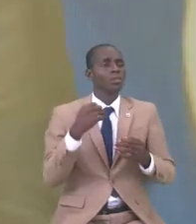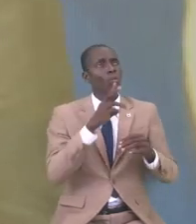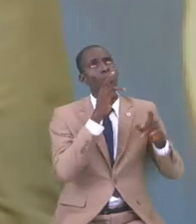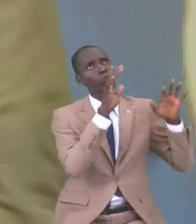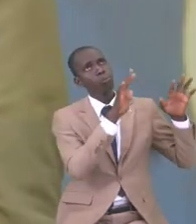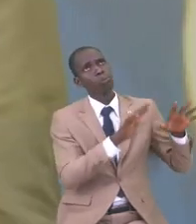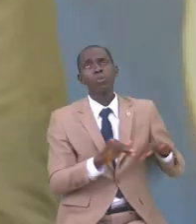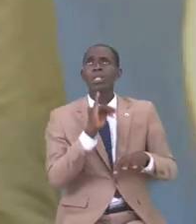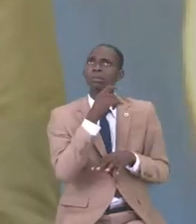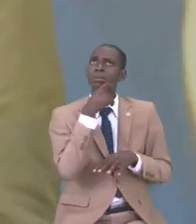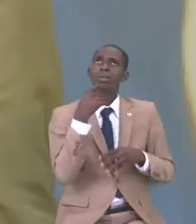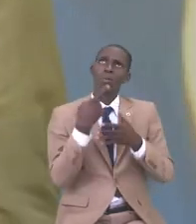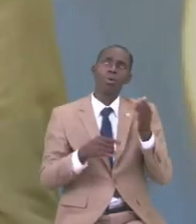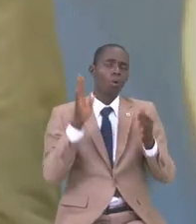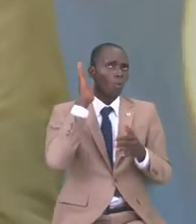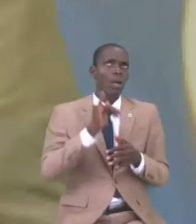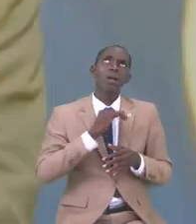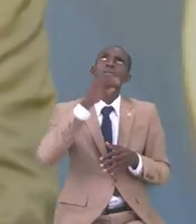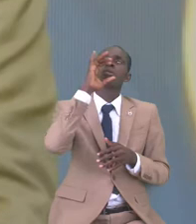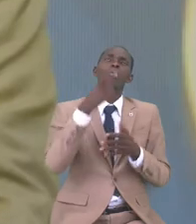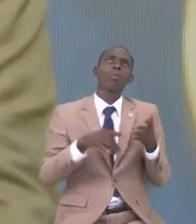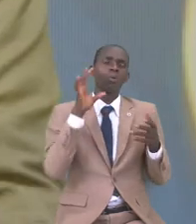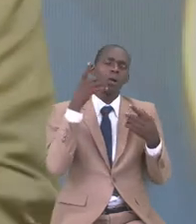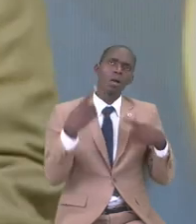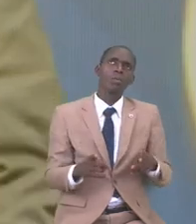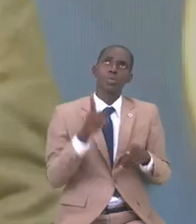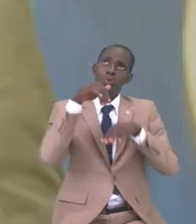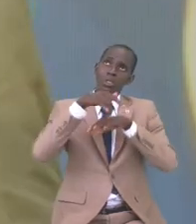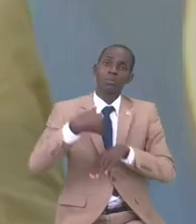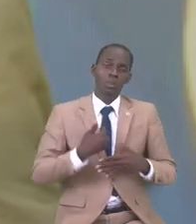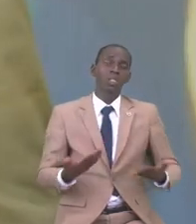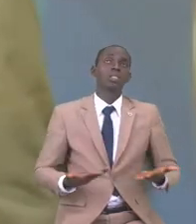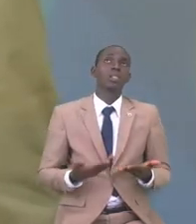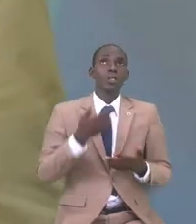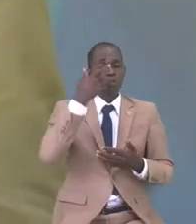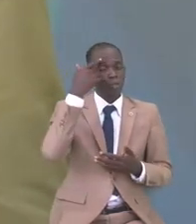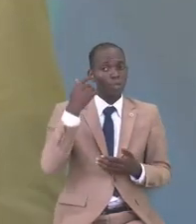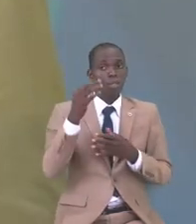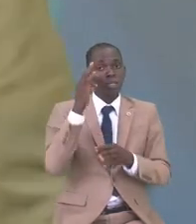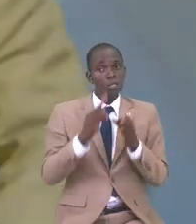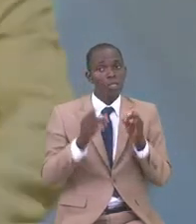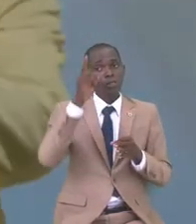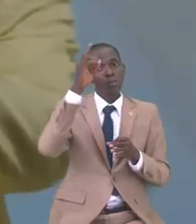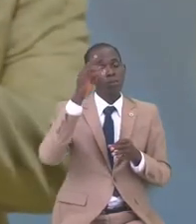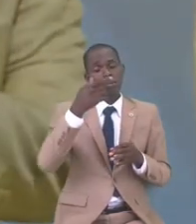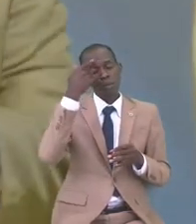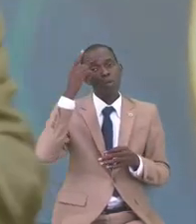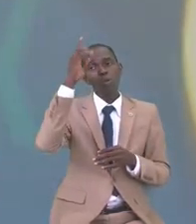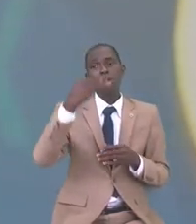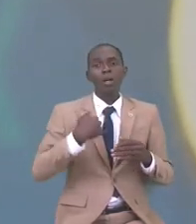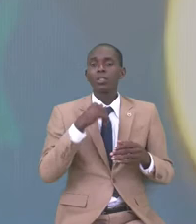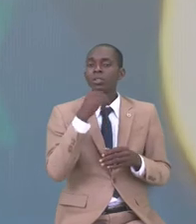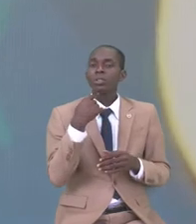dried. What am I going to drink? What's going to happen? You sent me here. Because the Lord had not told him the next step. You know, in